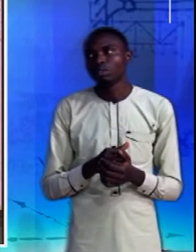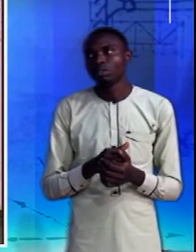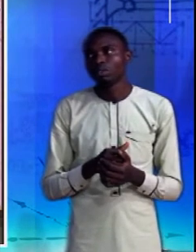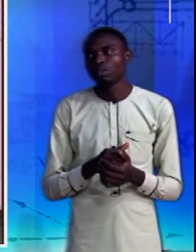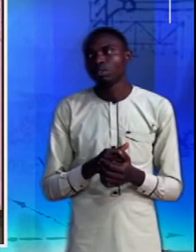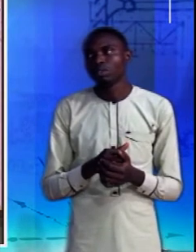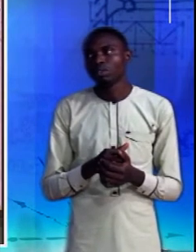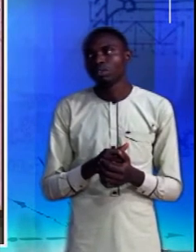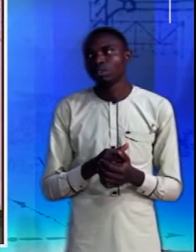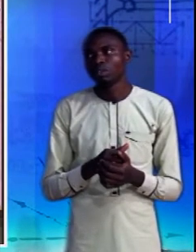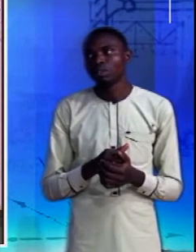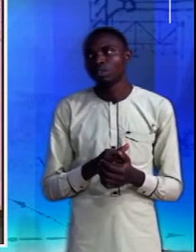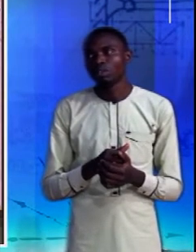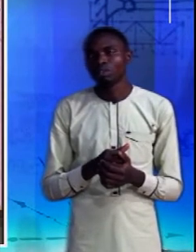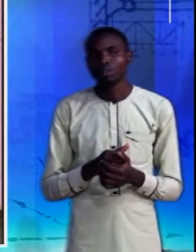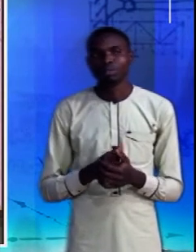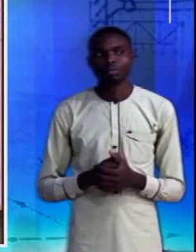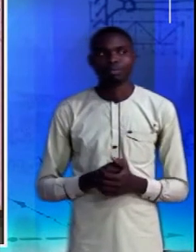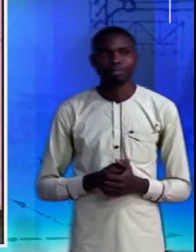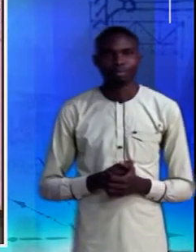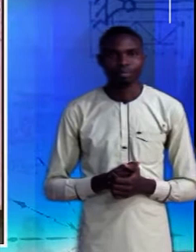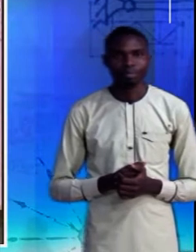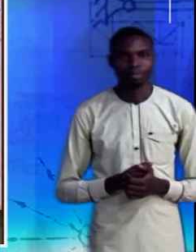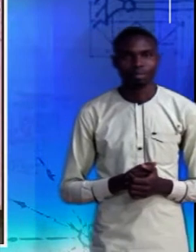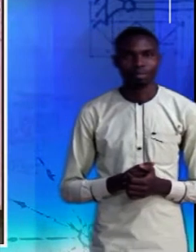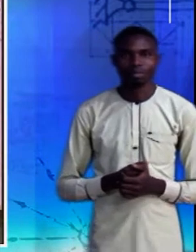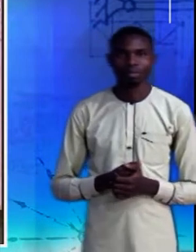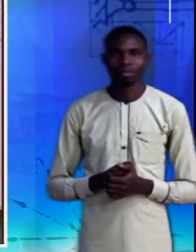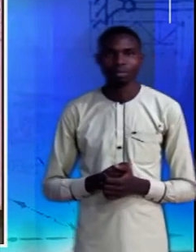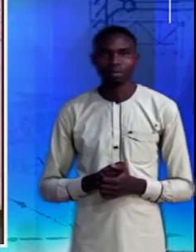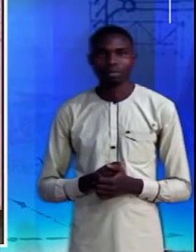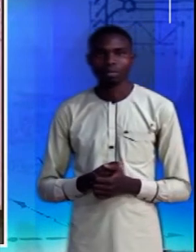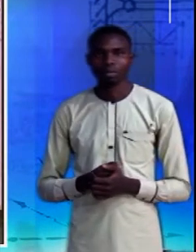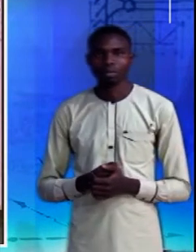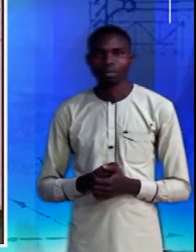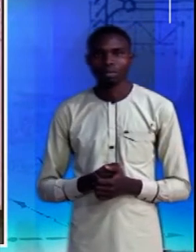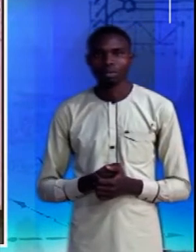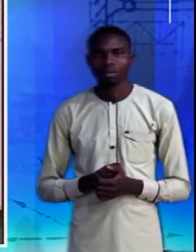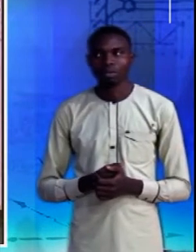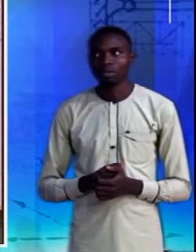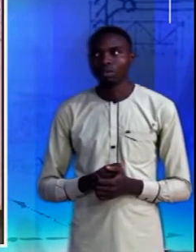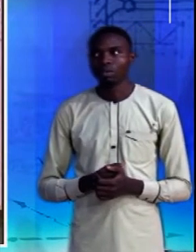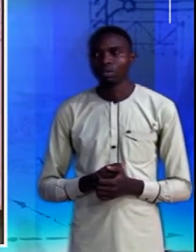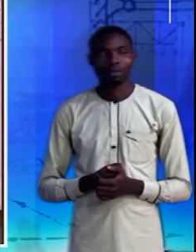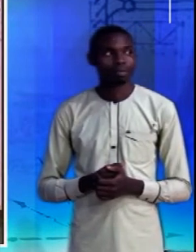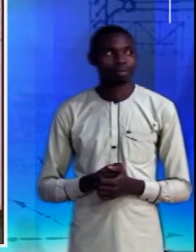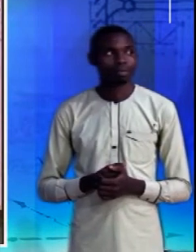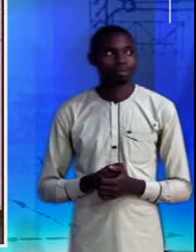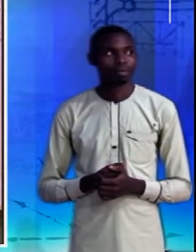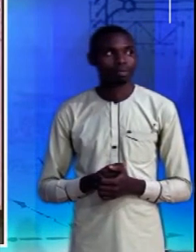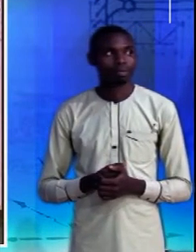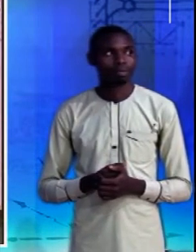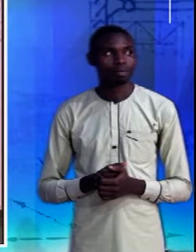spending each day. How many hours are we